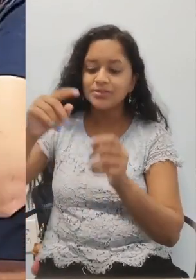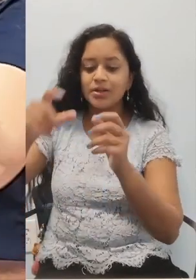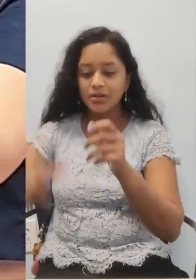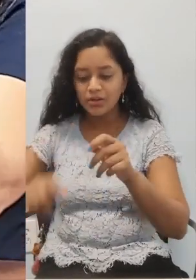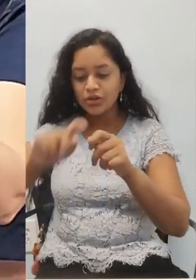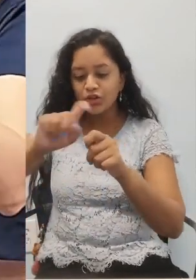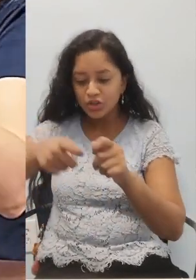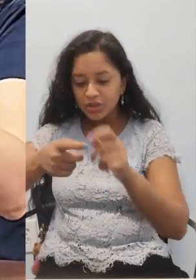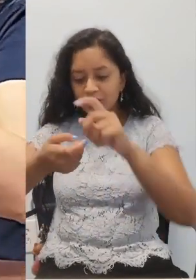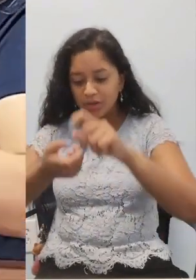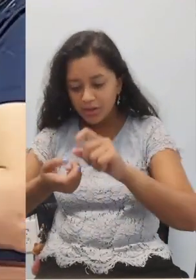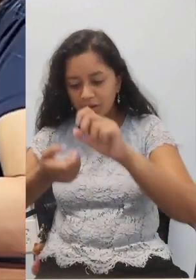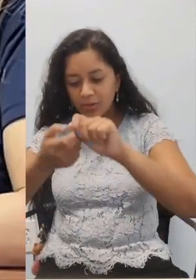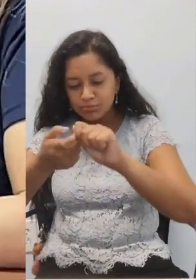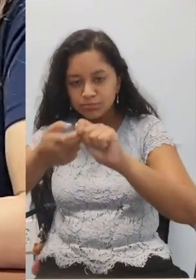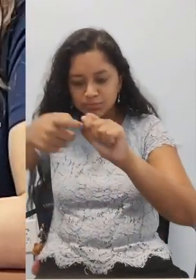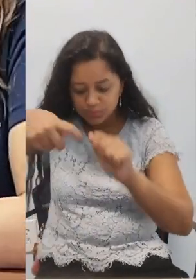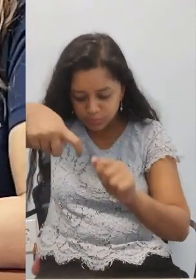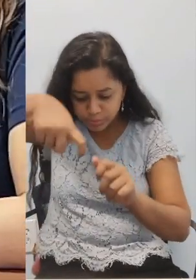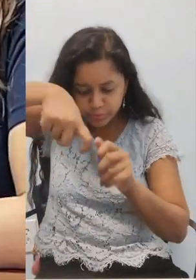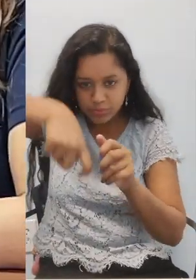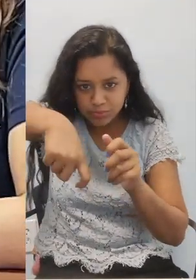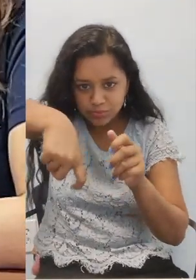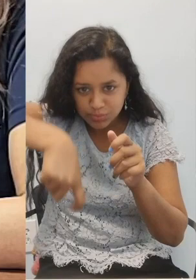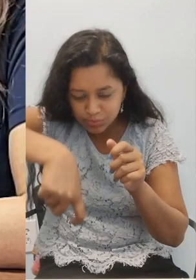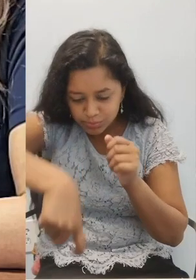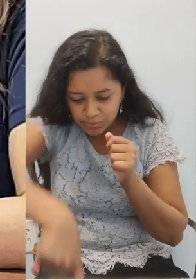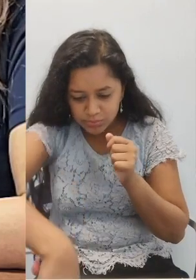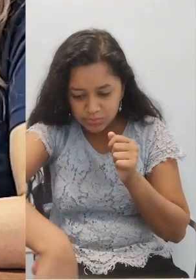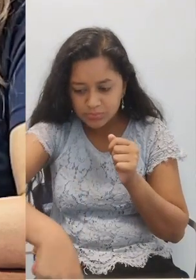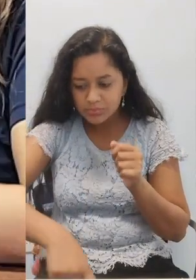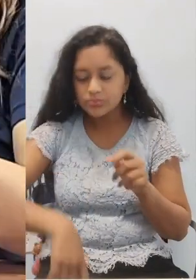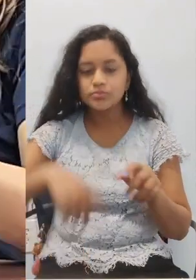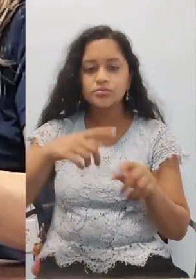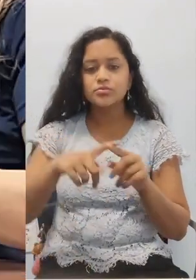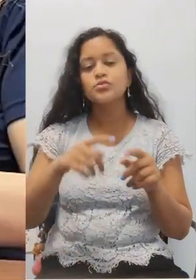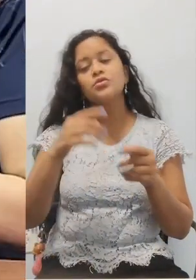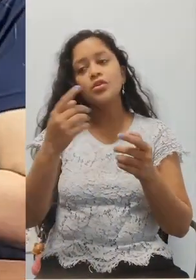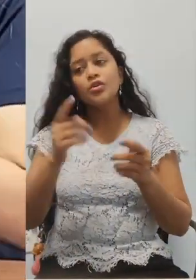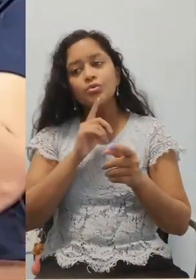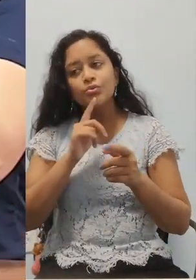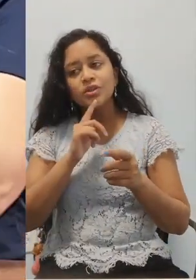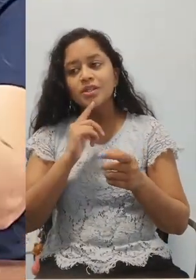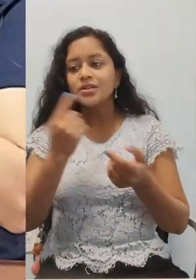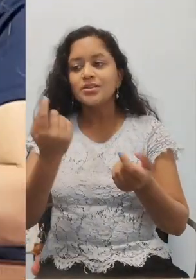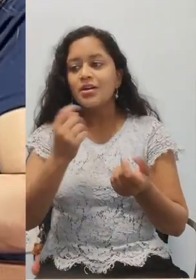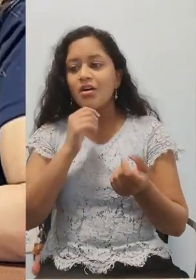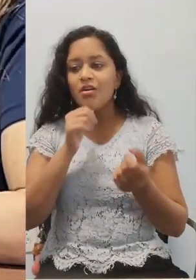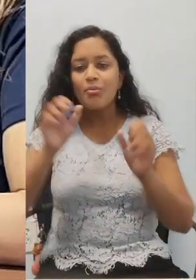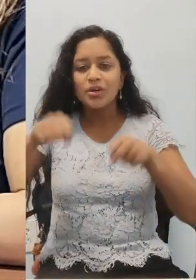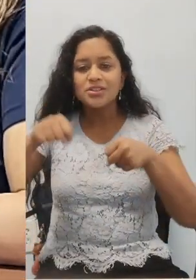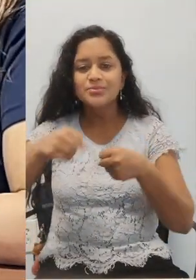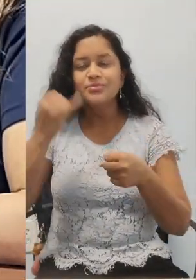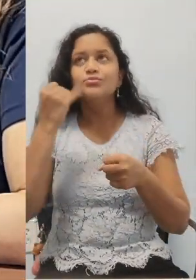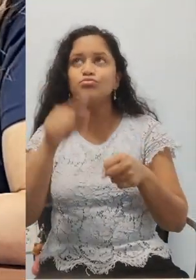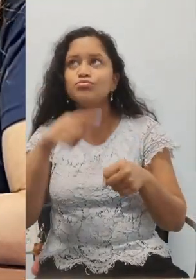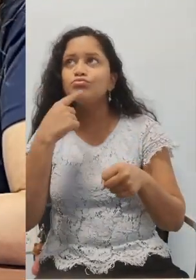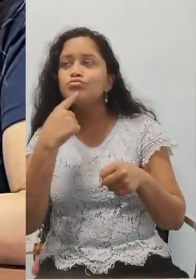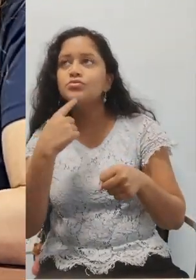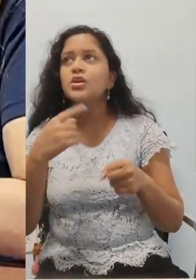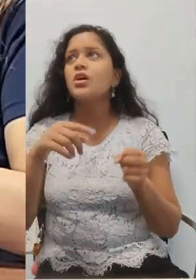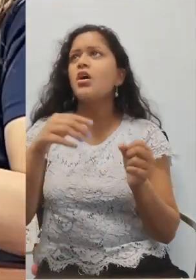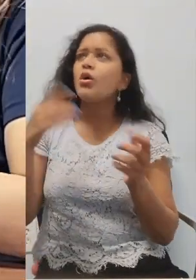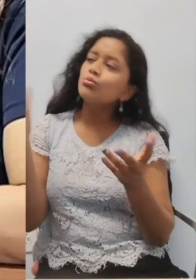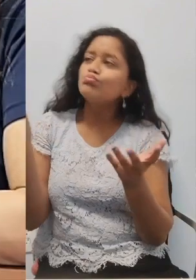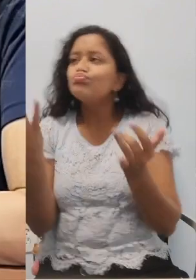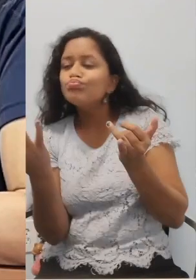hook and put it down. And no fishing gear is selective, so you cannot say, "Oh, today I'm gonna catch a grouper so and so